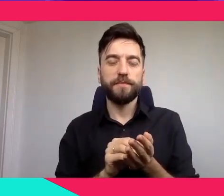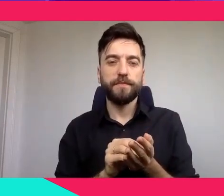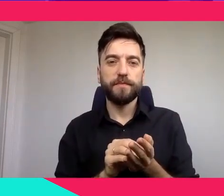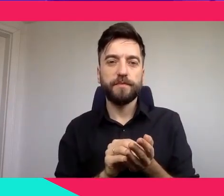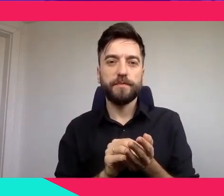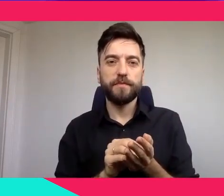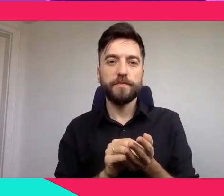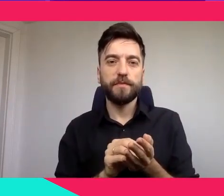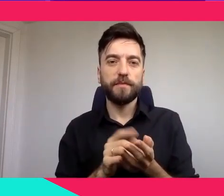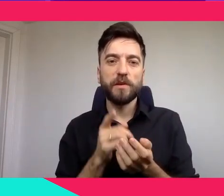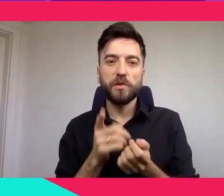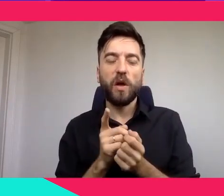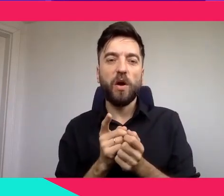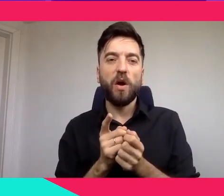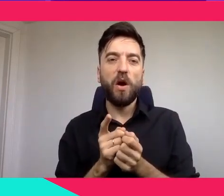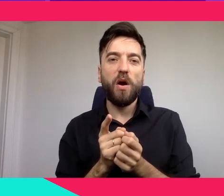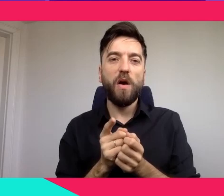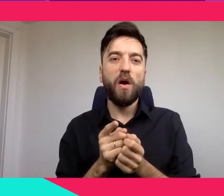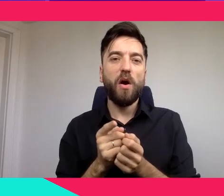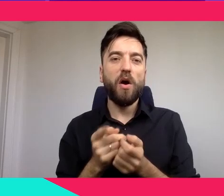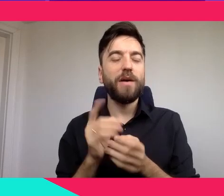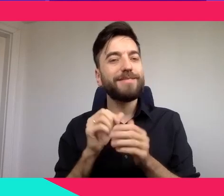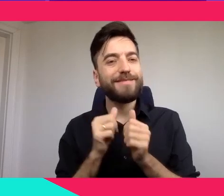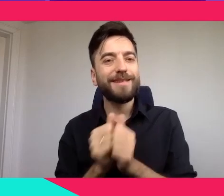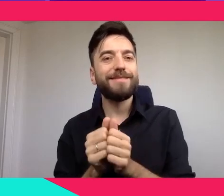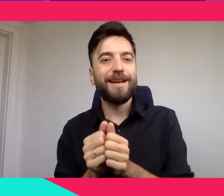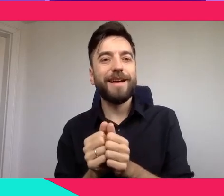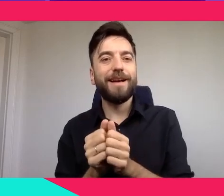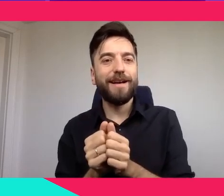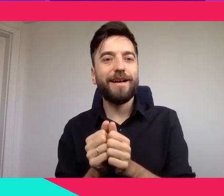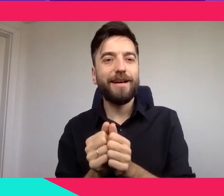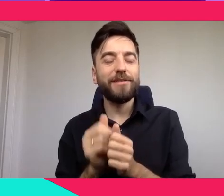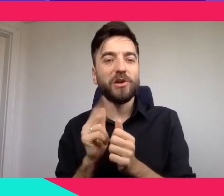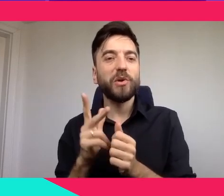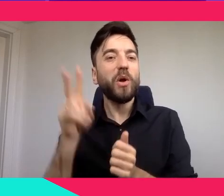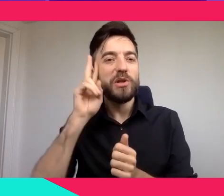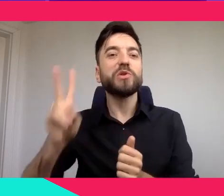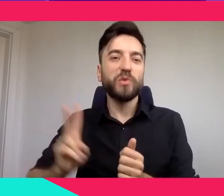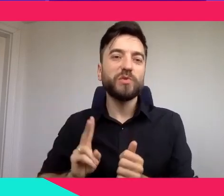very digitally infused society. This is also,